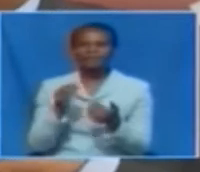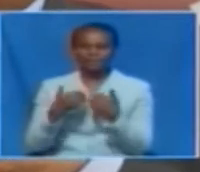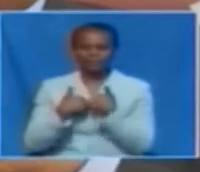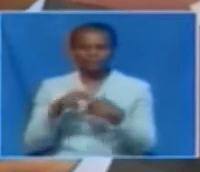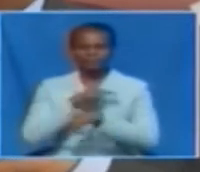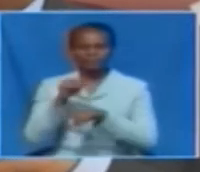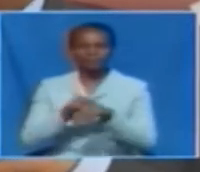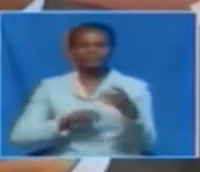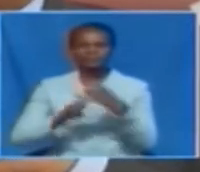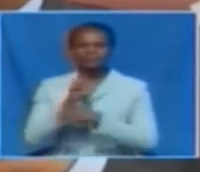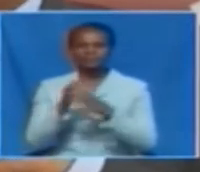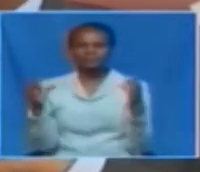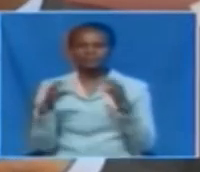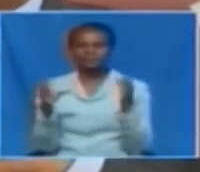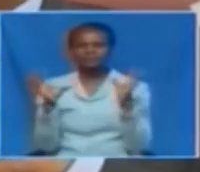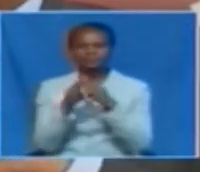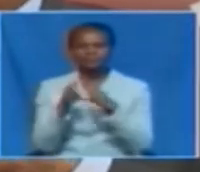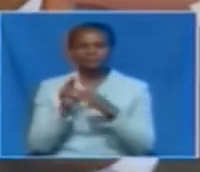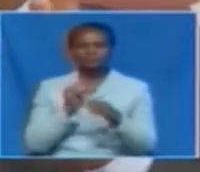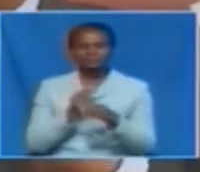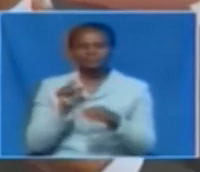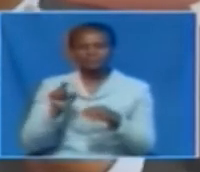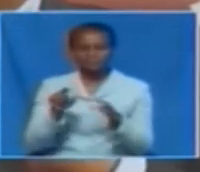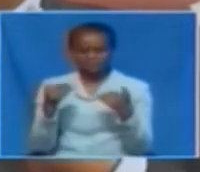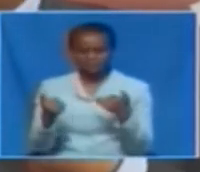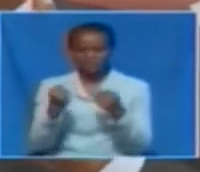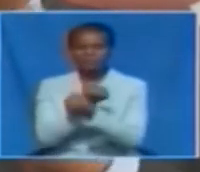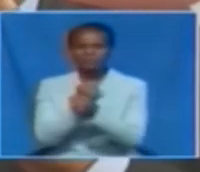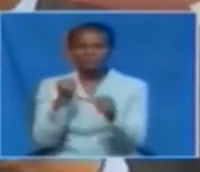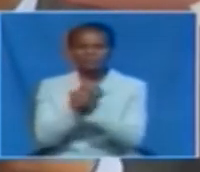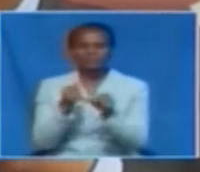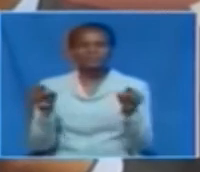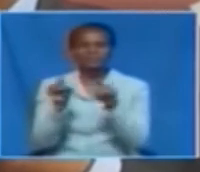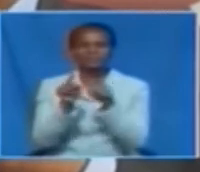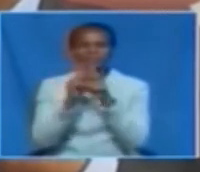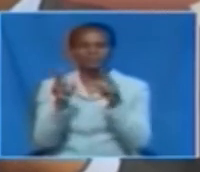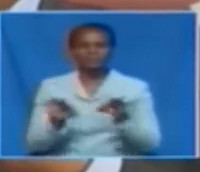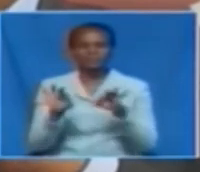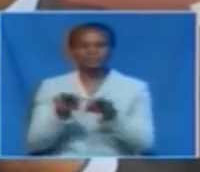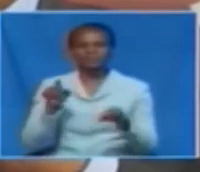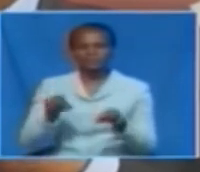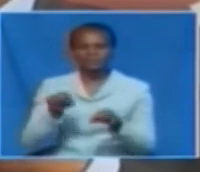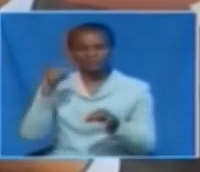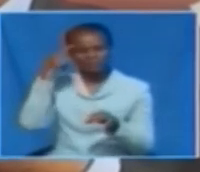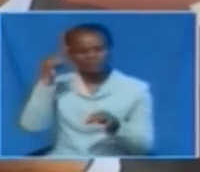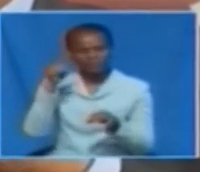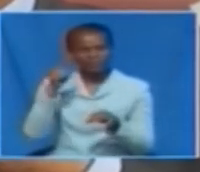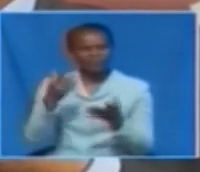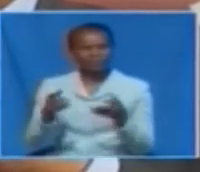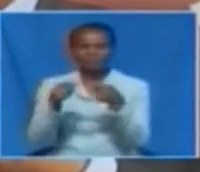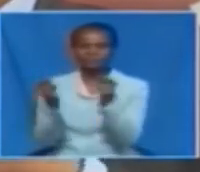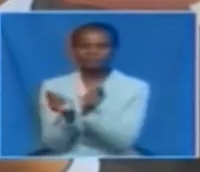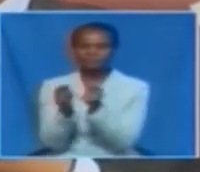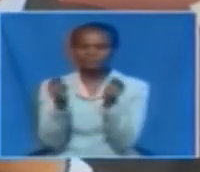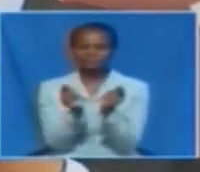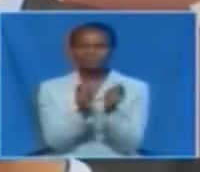National Executive Committee meeting in which we needed to now address the necessity or the need for alliances.